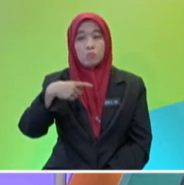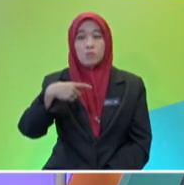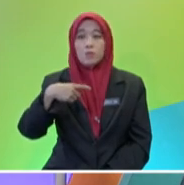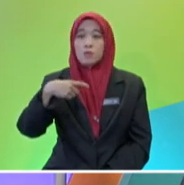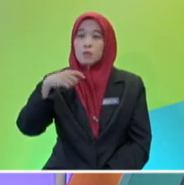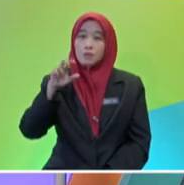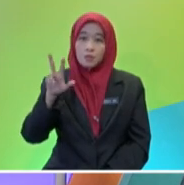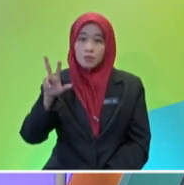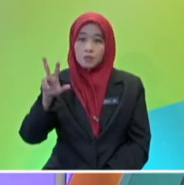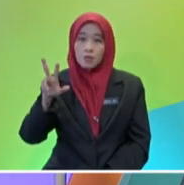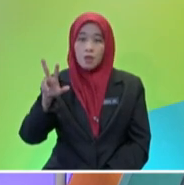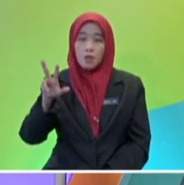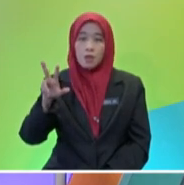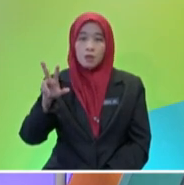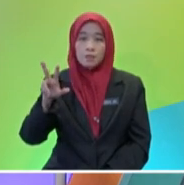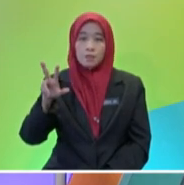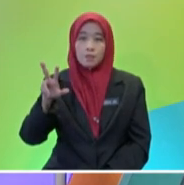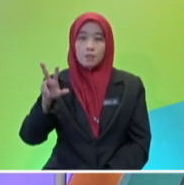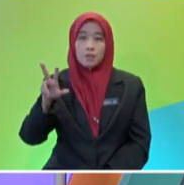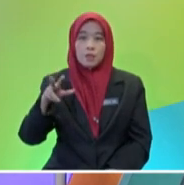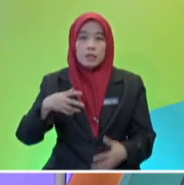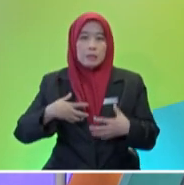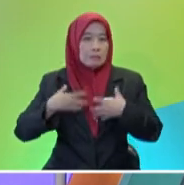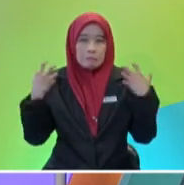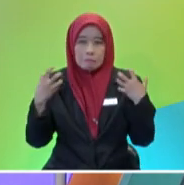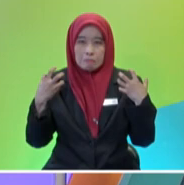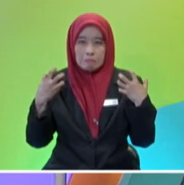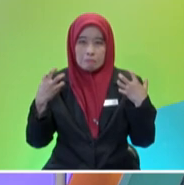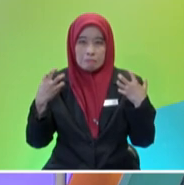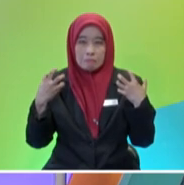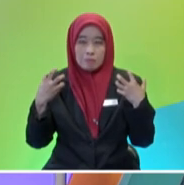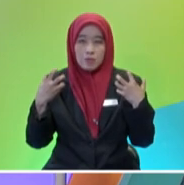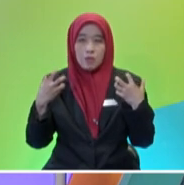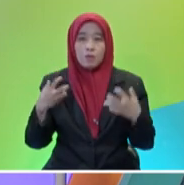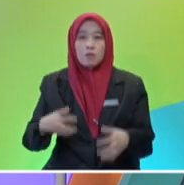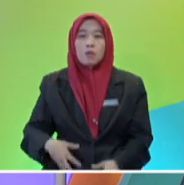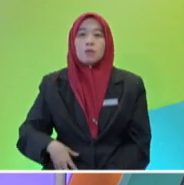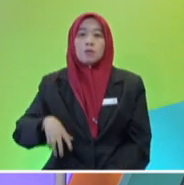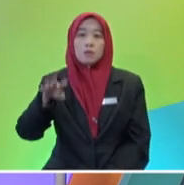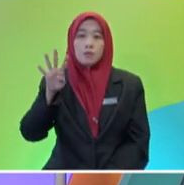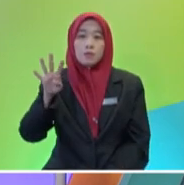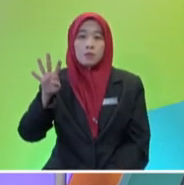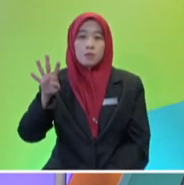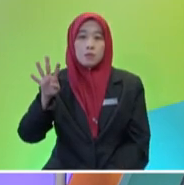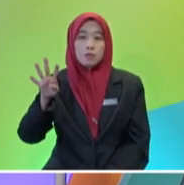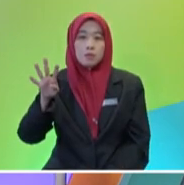And then later on, I was angry. Like that. And then the last one is